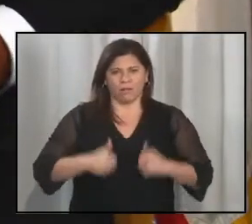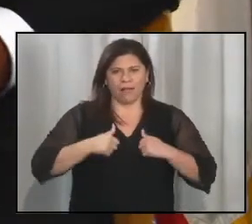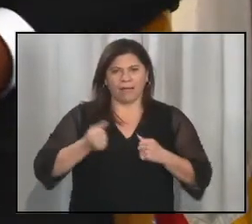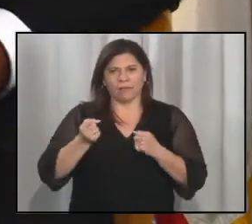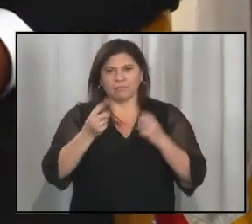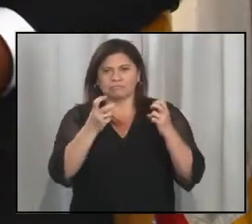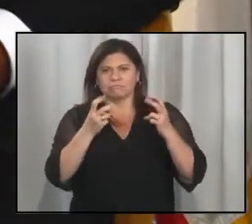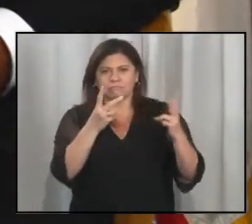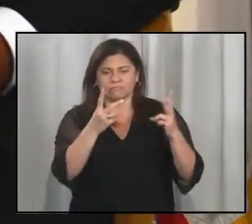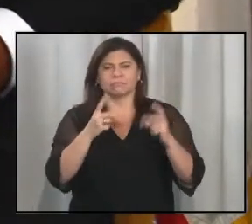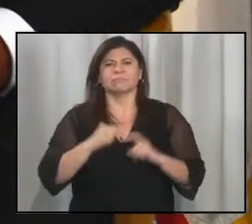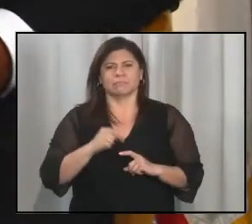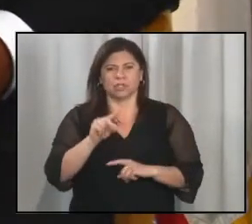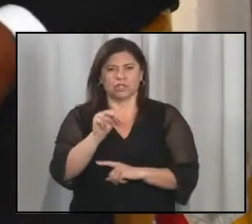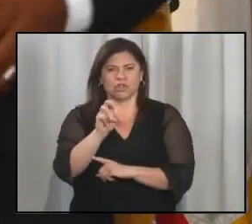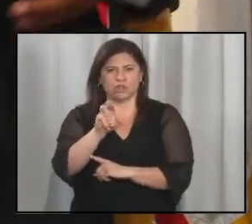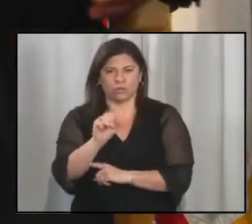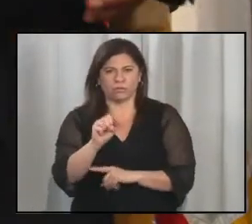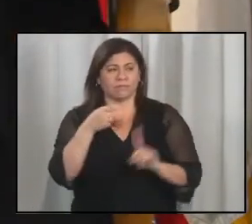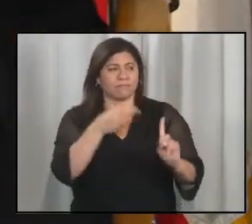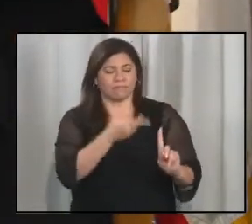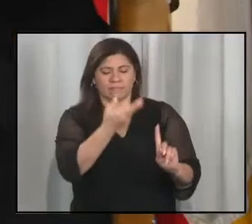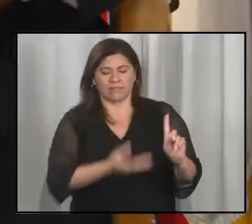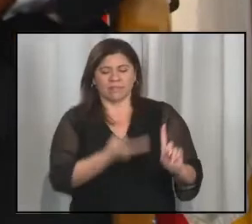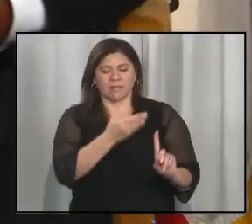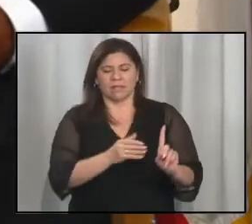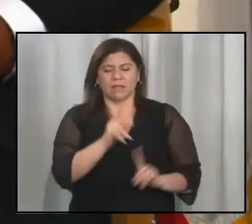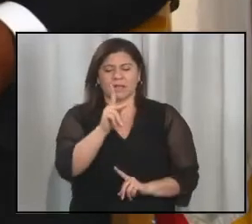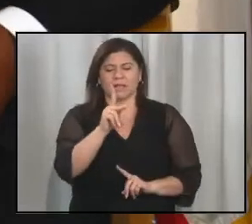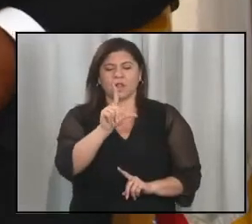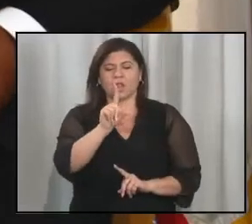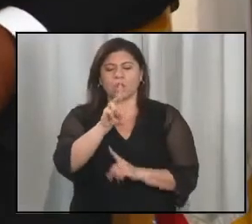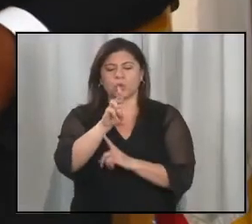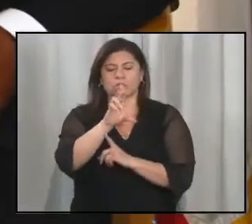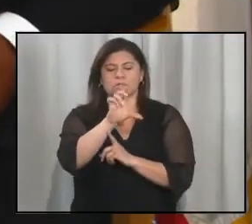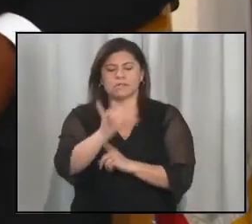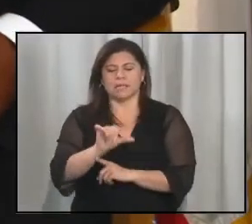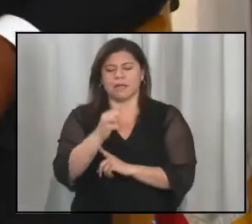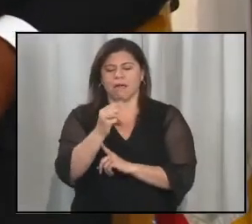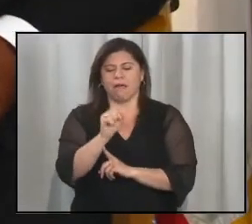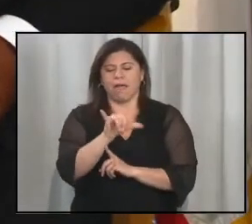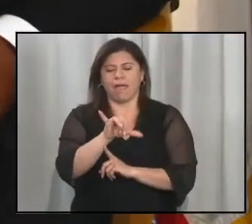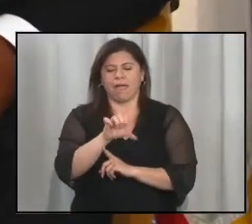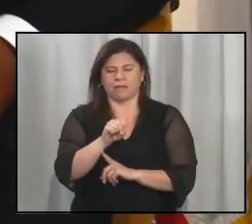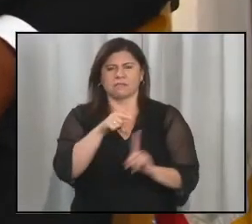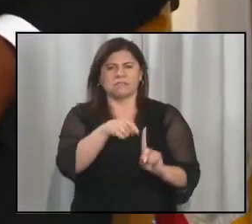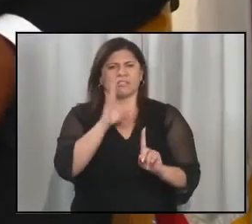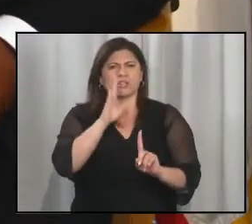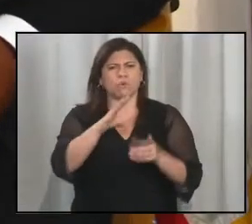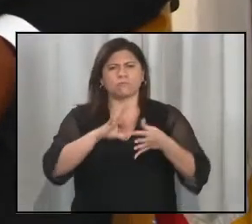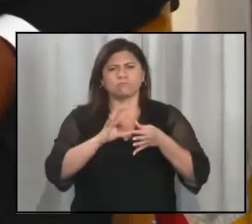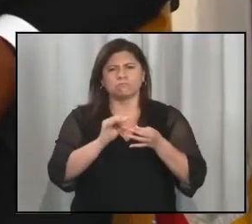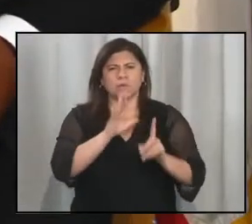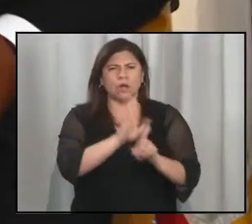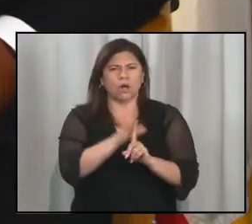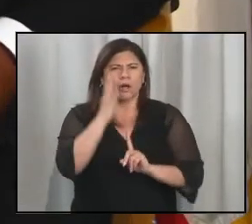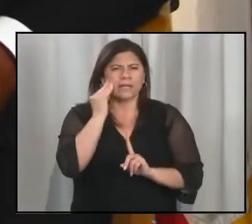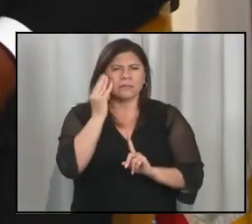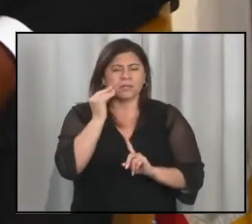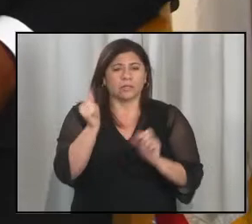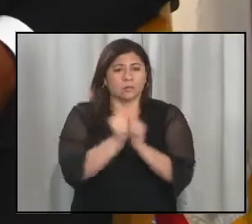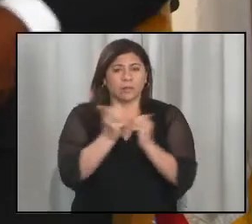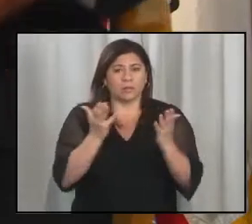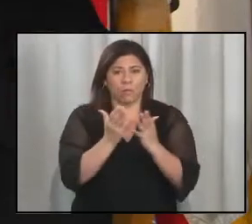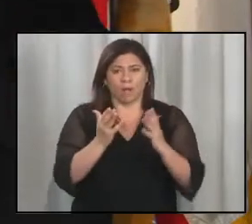of the Mobile Access Center team from the Health and Human Services Department, who will talk about her experience with the city's homeless outreach